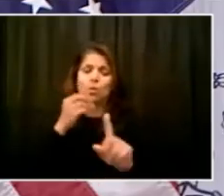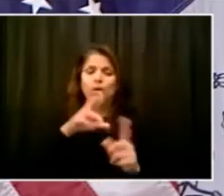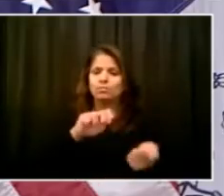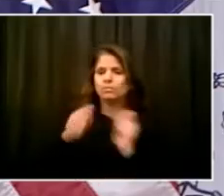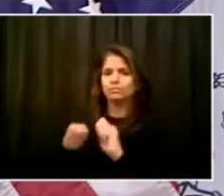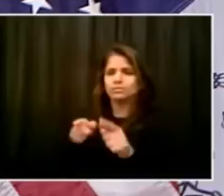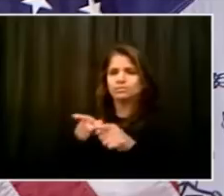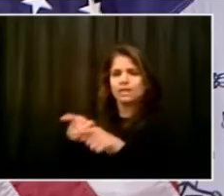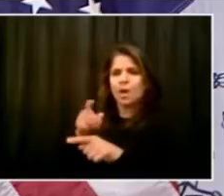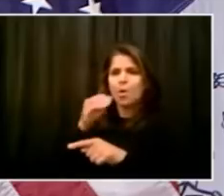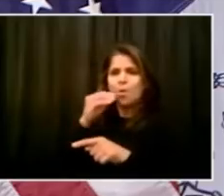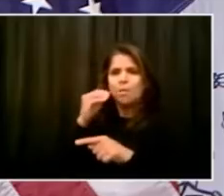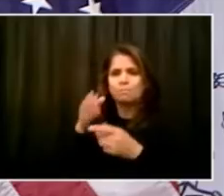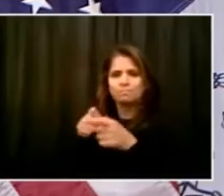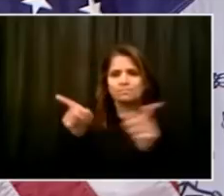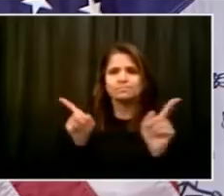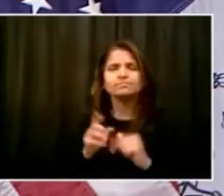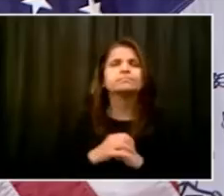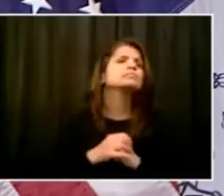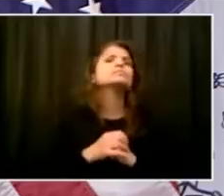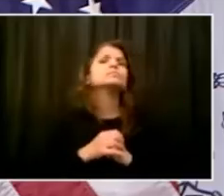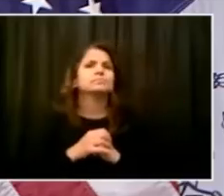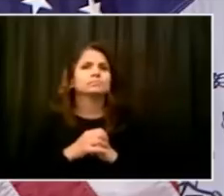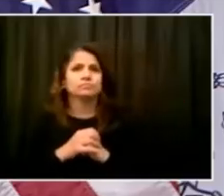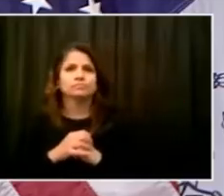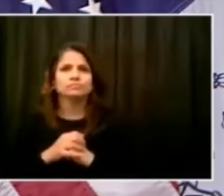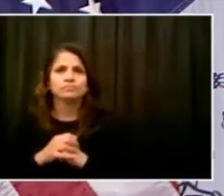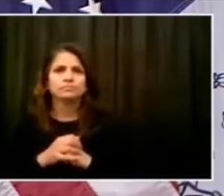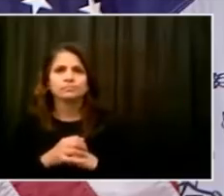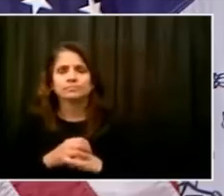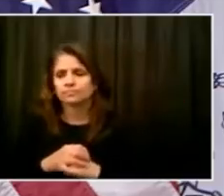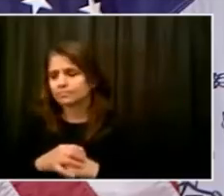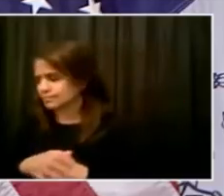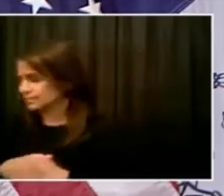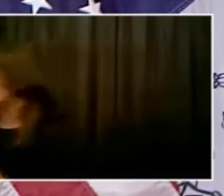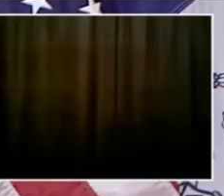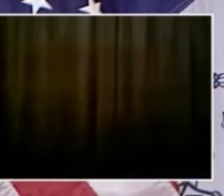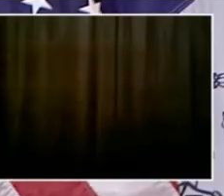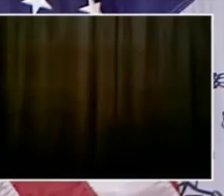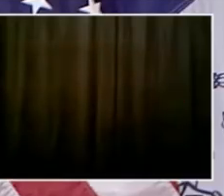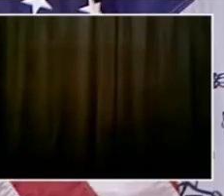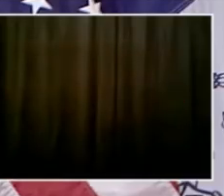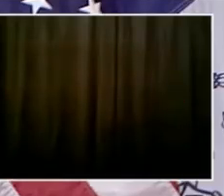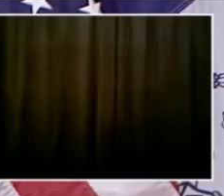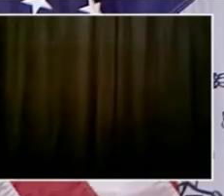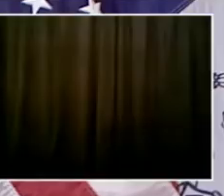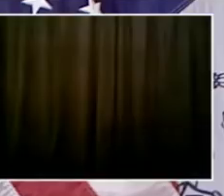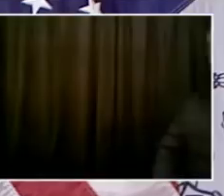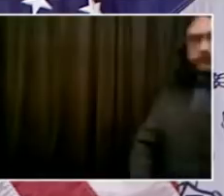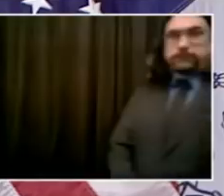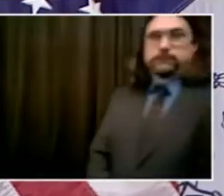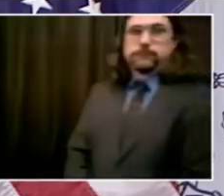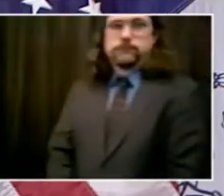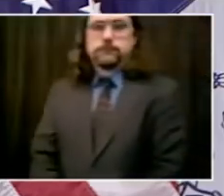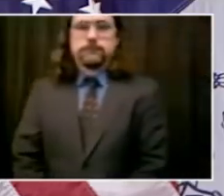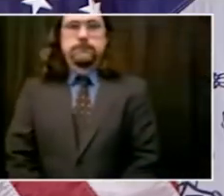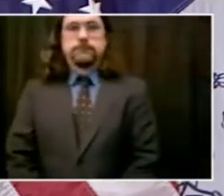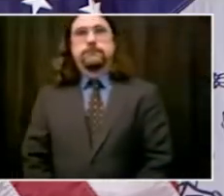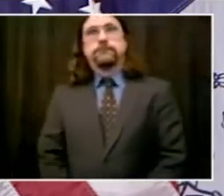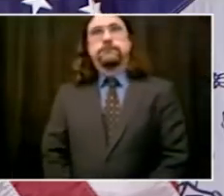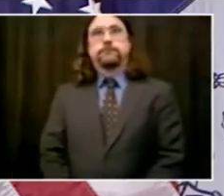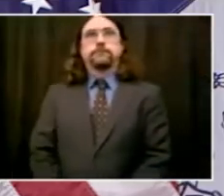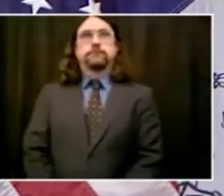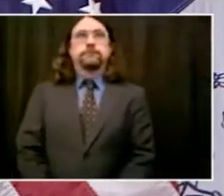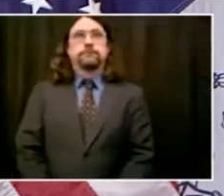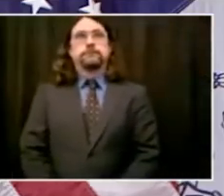I miss you. I miss you in that respect as well, Mr. Mayor. Thank you for mentioning it. I do want to say, actually, on the topic of open space, you know, you've got 20